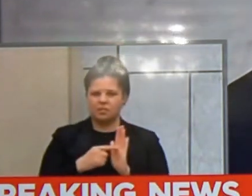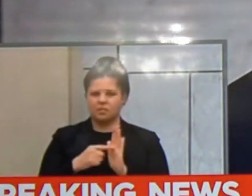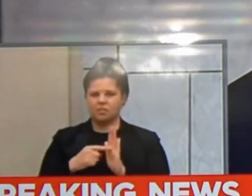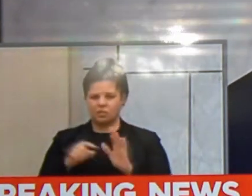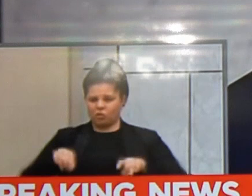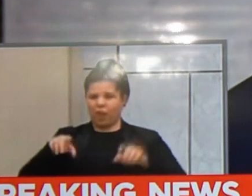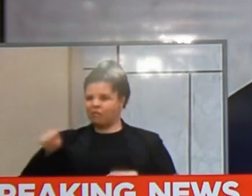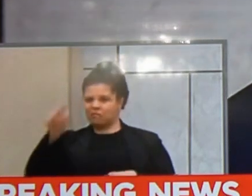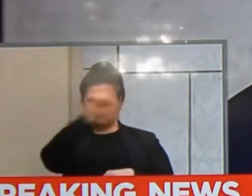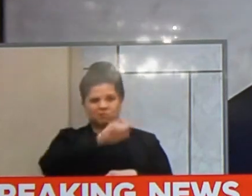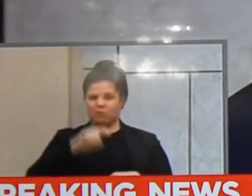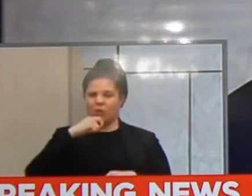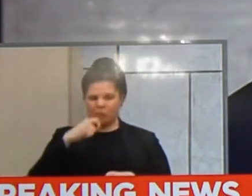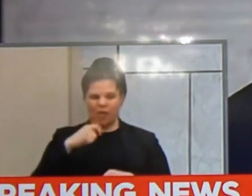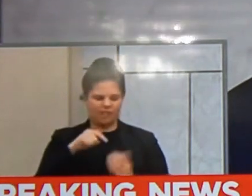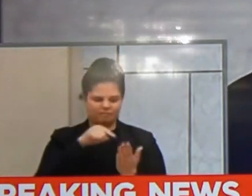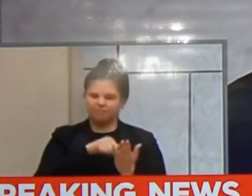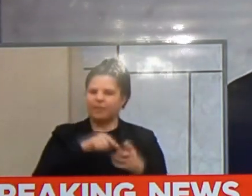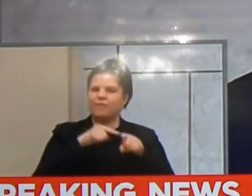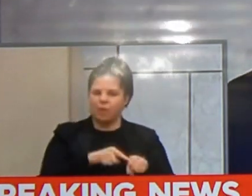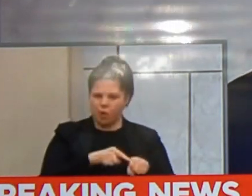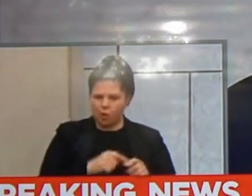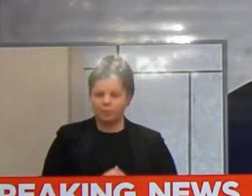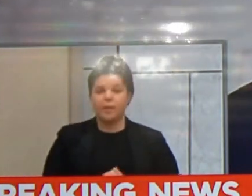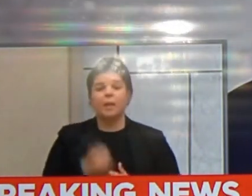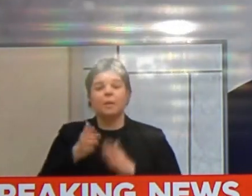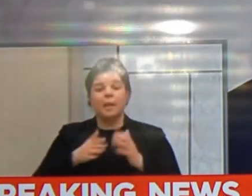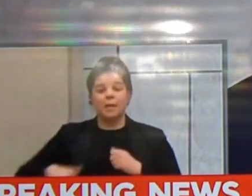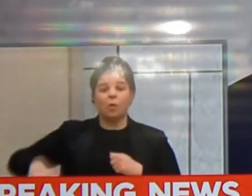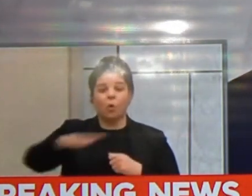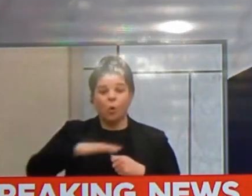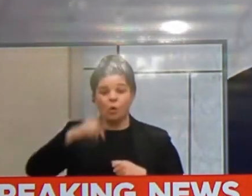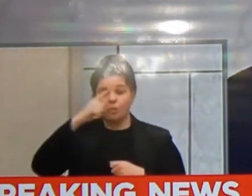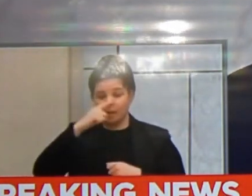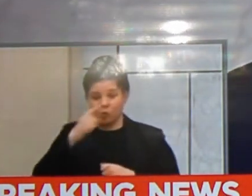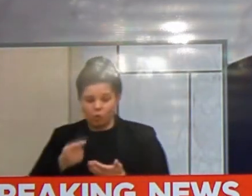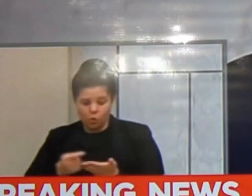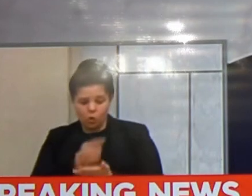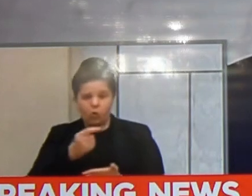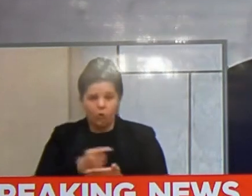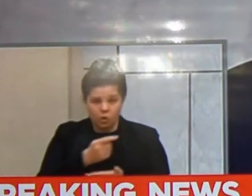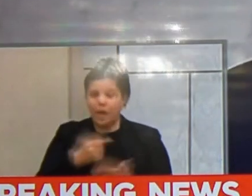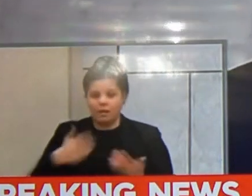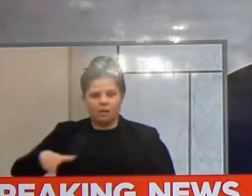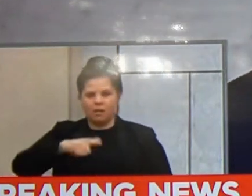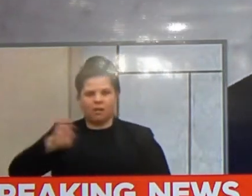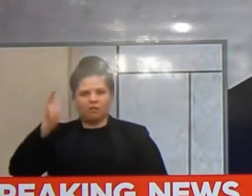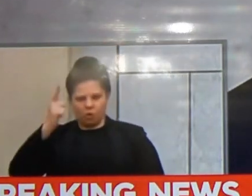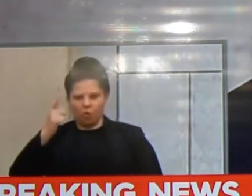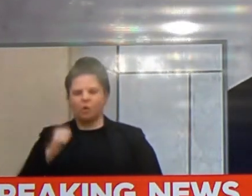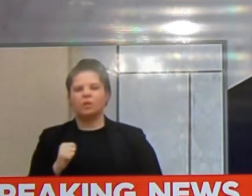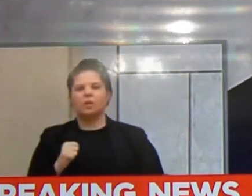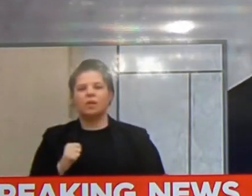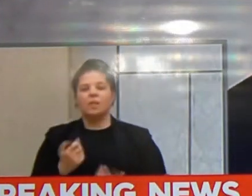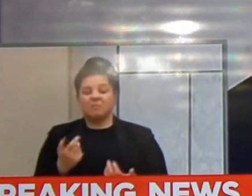appropriate, where it will be mandatory for tenancies, that is the tenant and the landlord, where they have a turnover of